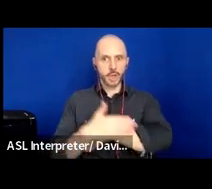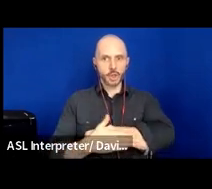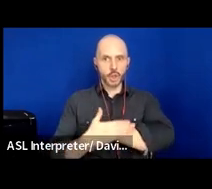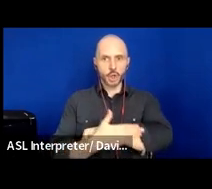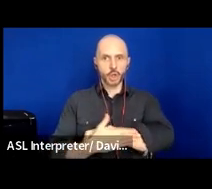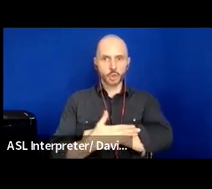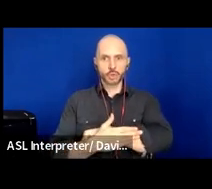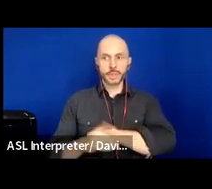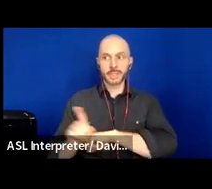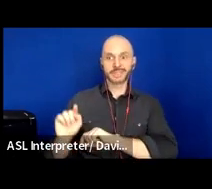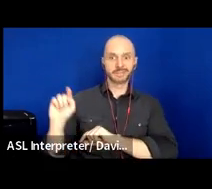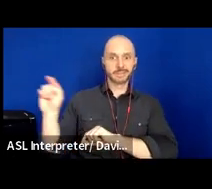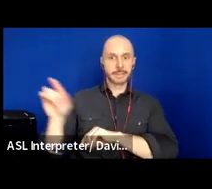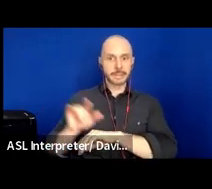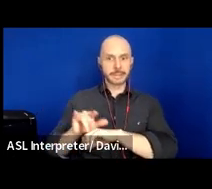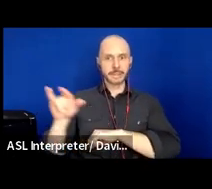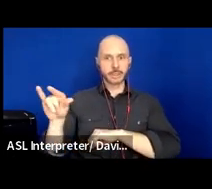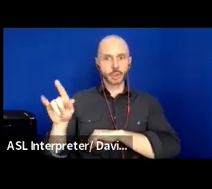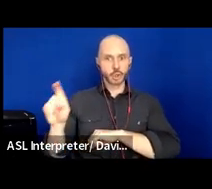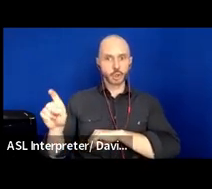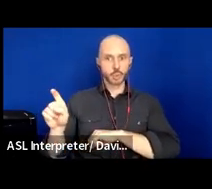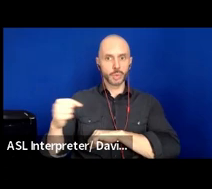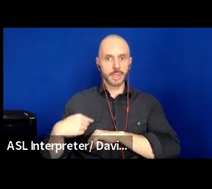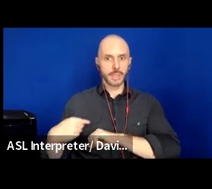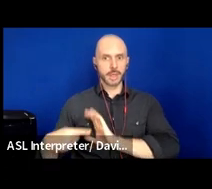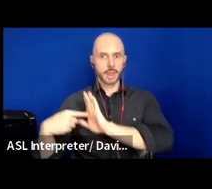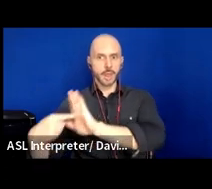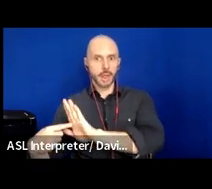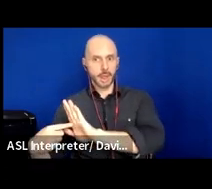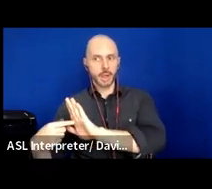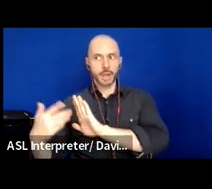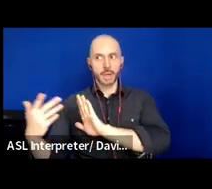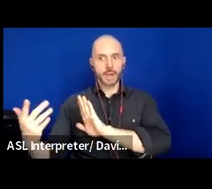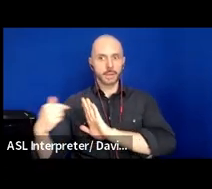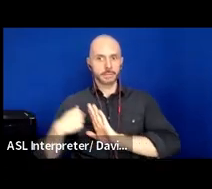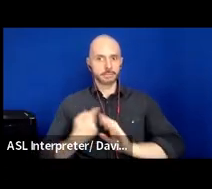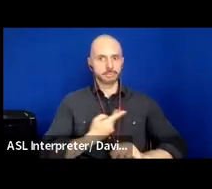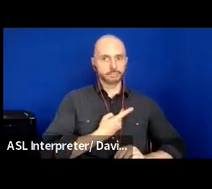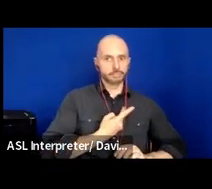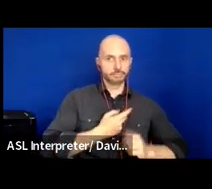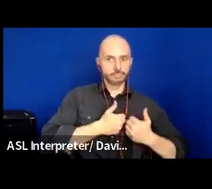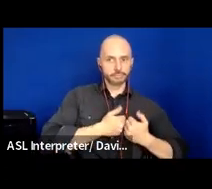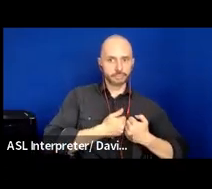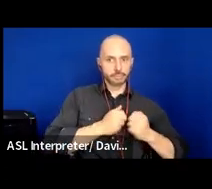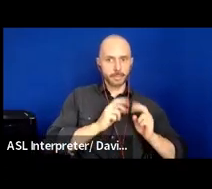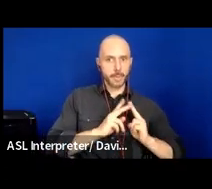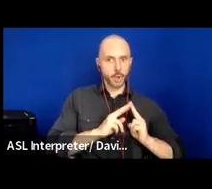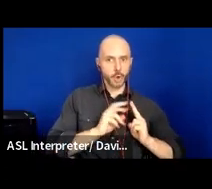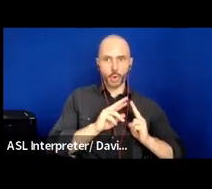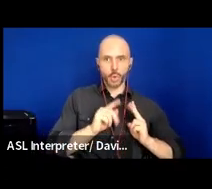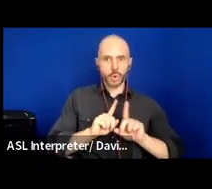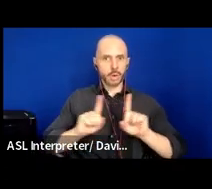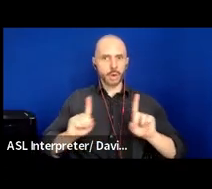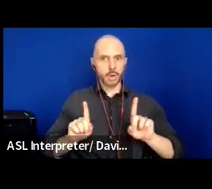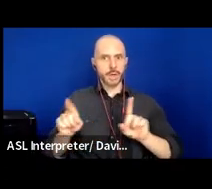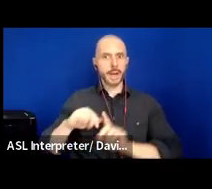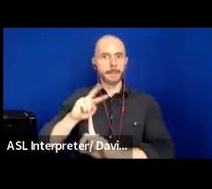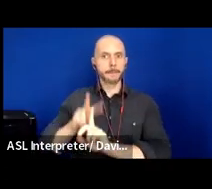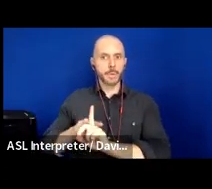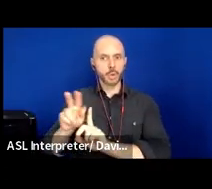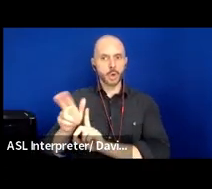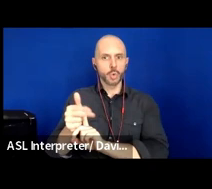bed? Because will that expose us to vulnerability, right? And if not, our issues of physical